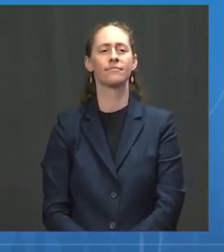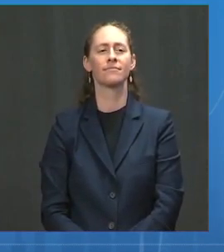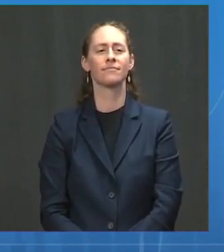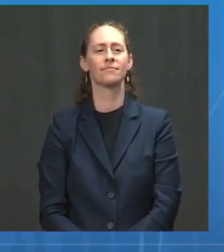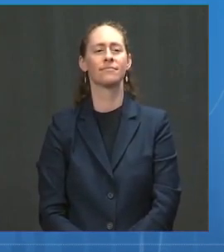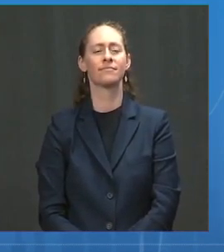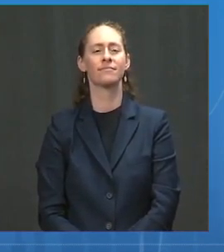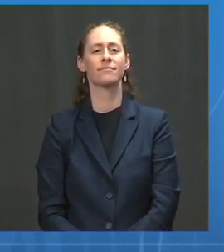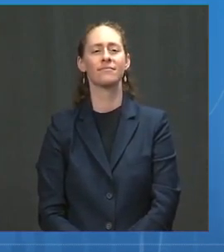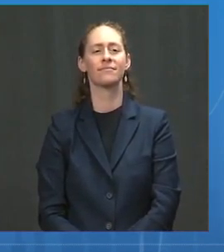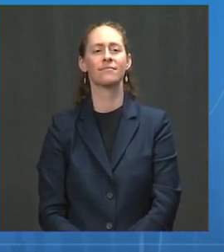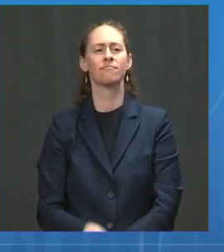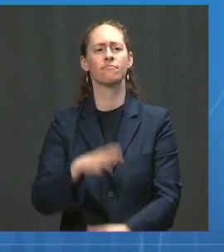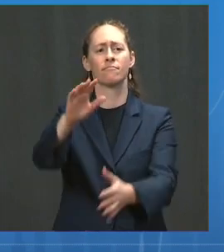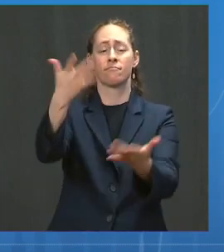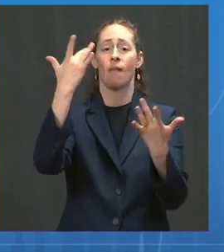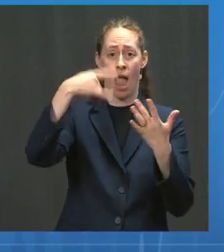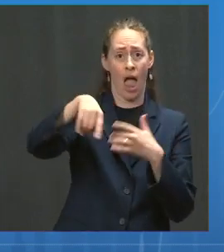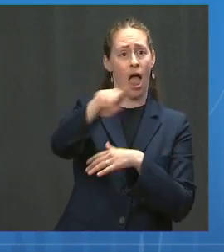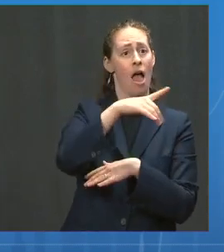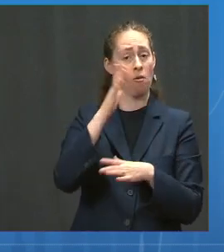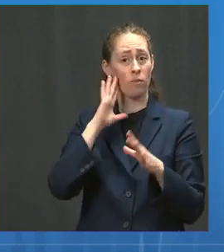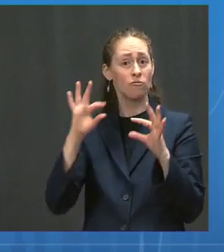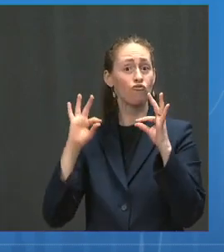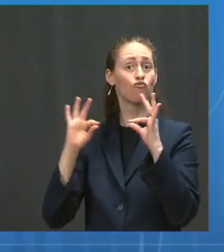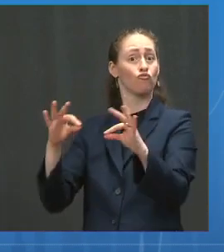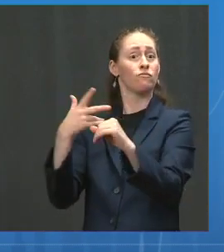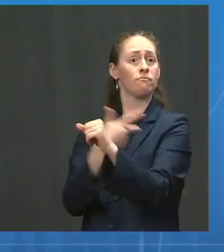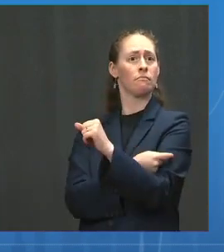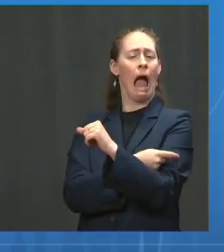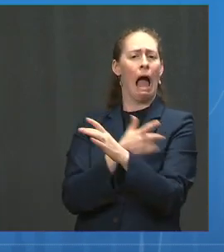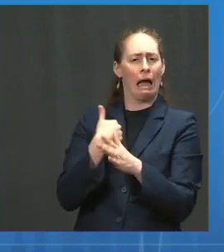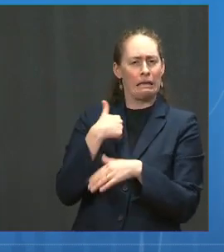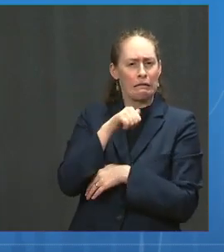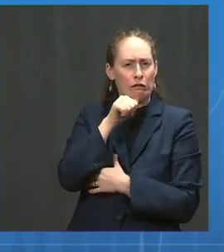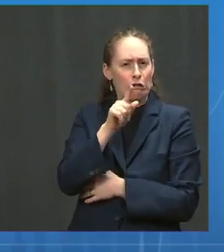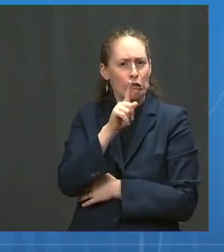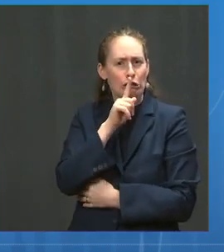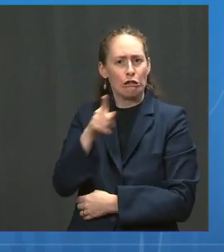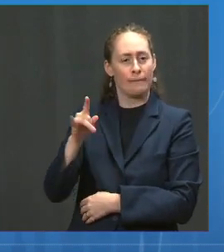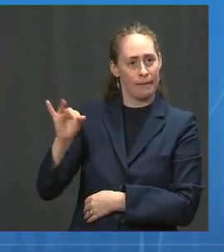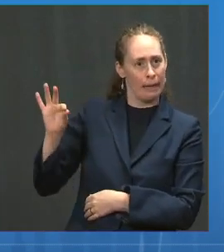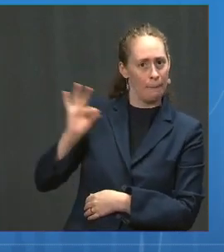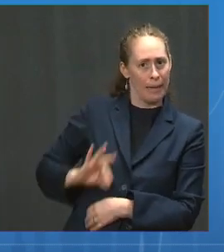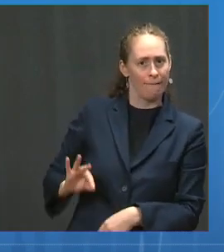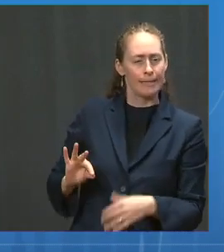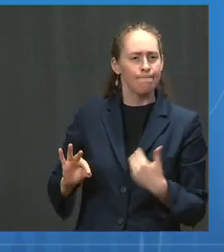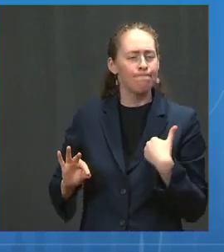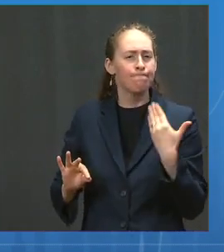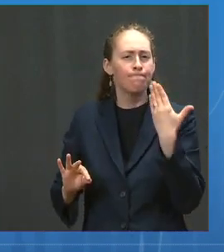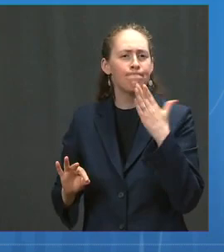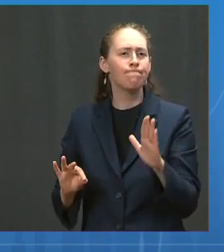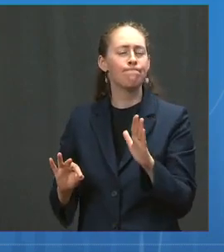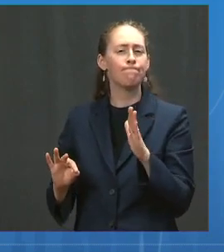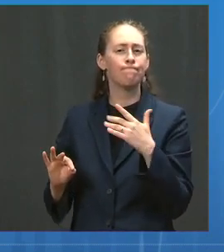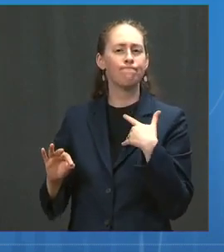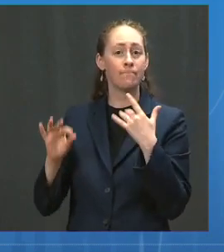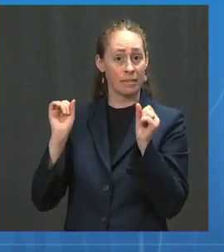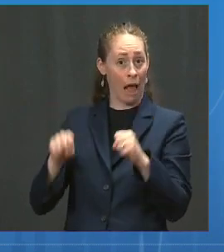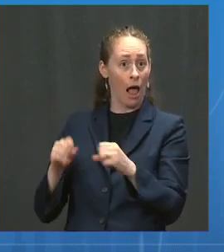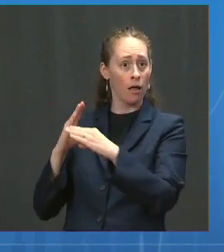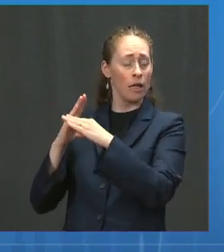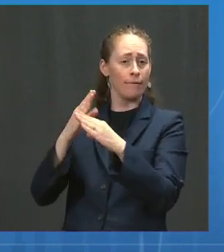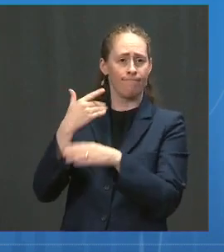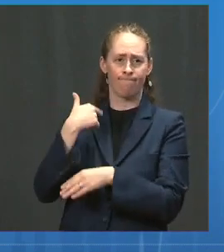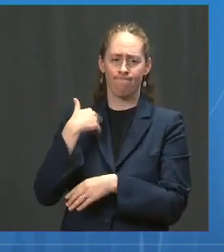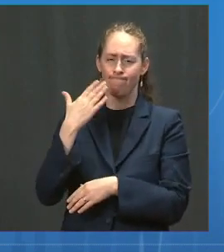adequate response that we feel would be adequately protective. So in this regard, it is extremely